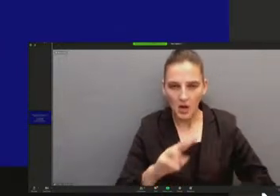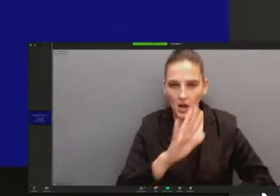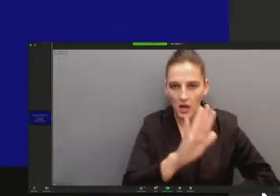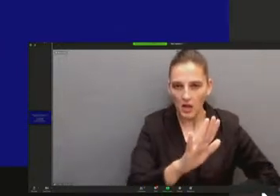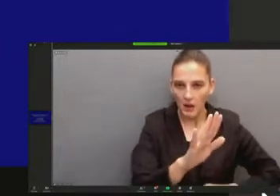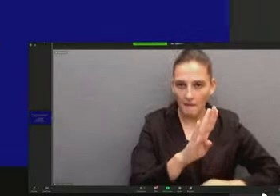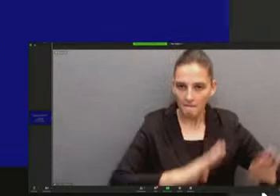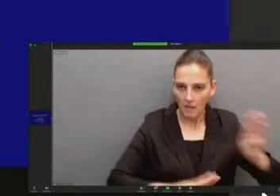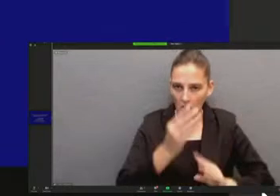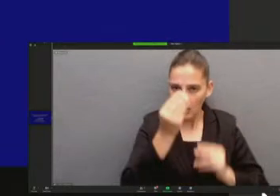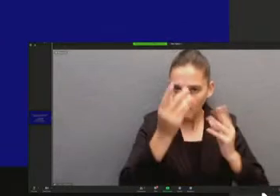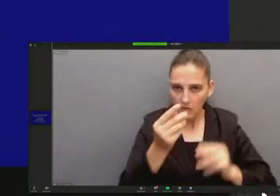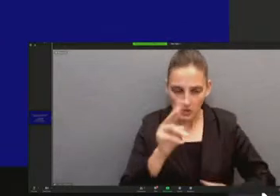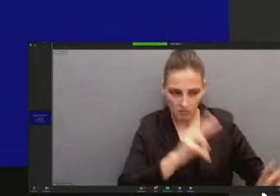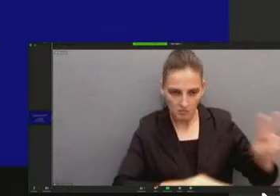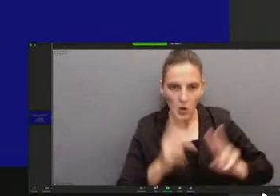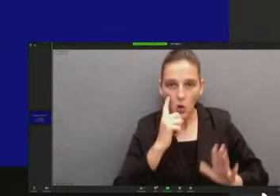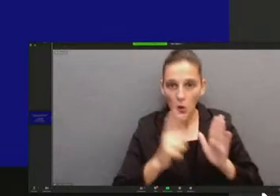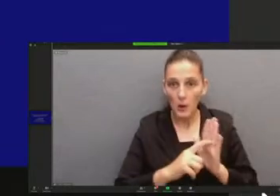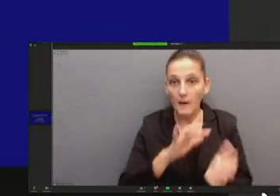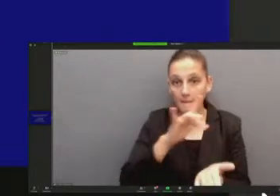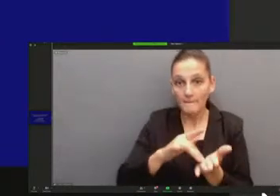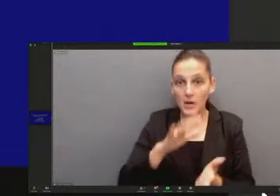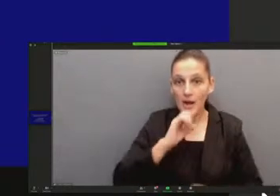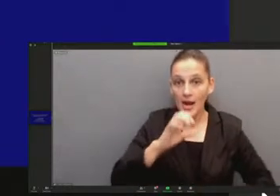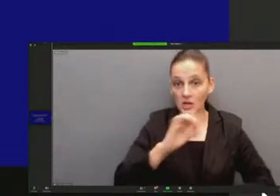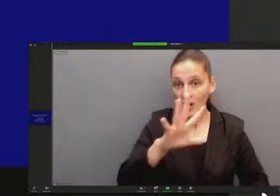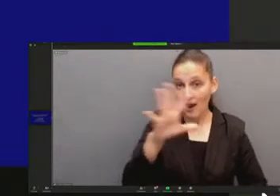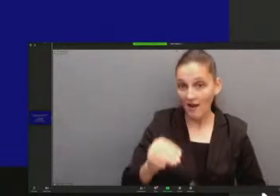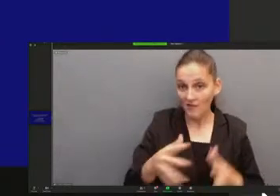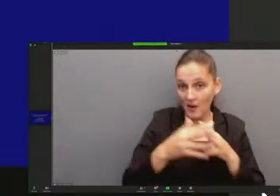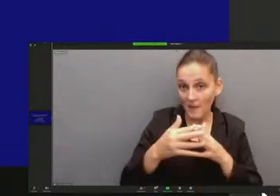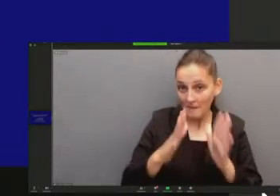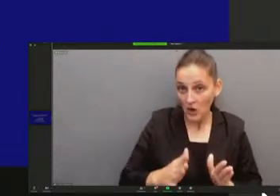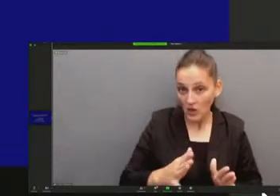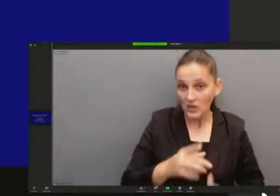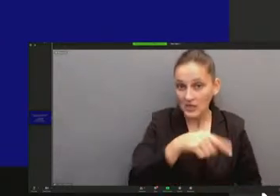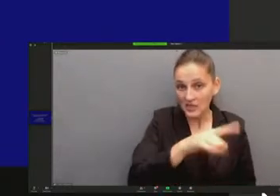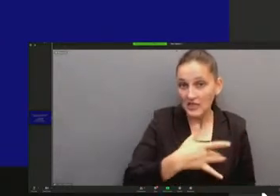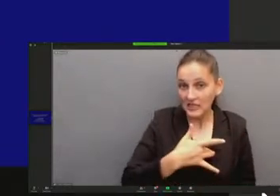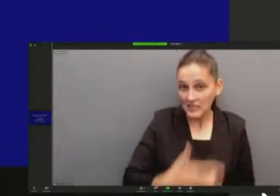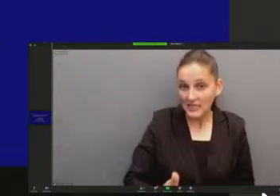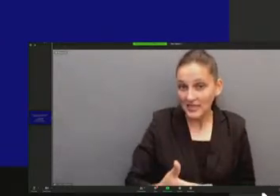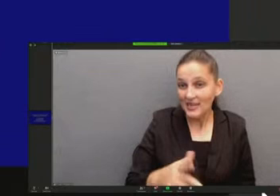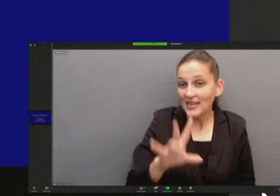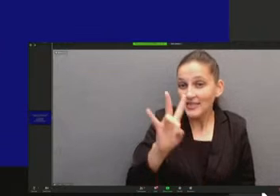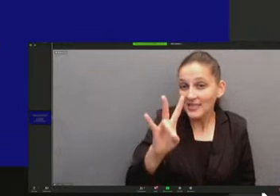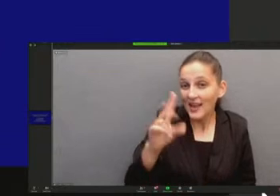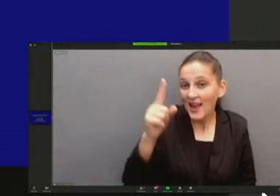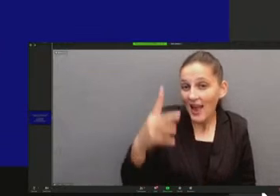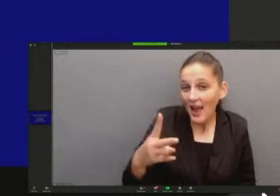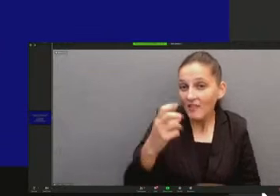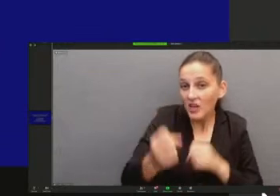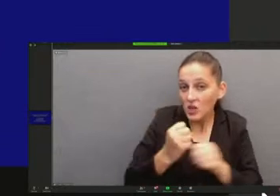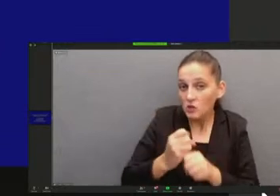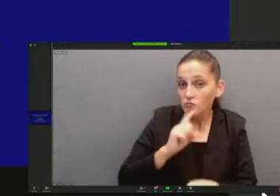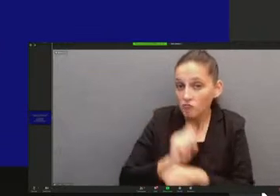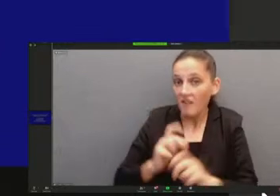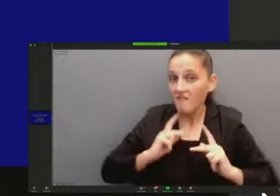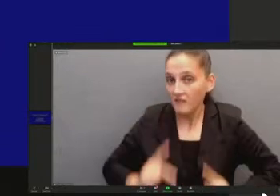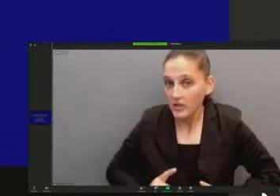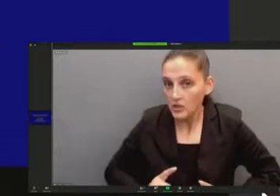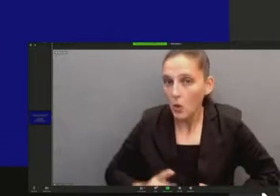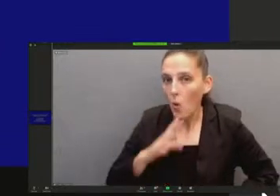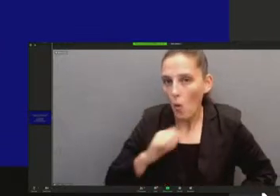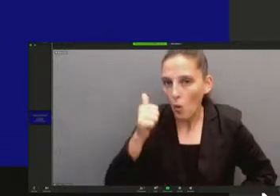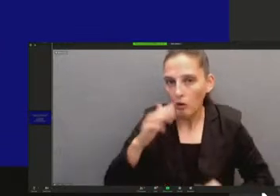aging, that middle-aged African Americans are on average in some studies 7.5 years physiologically older